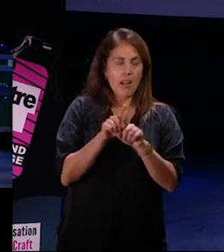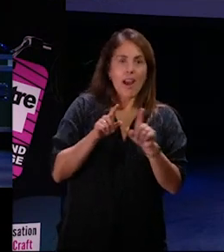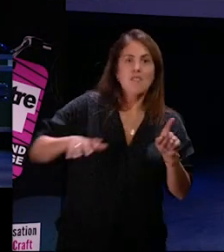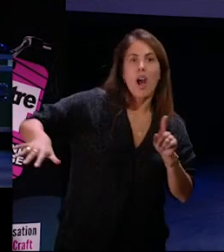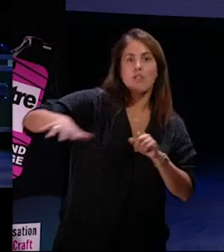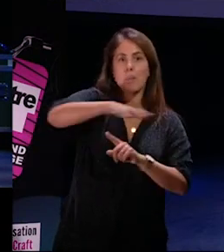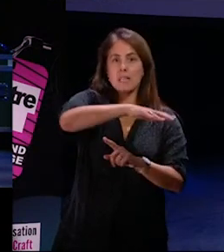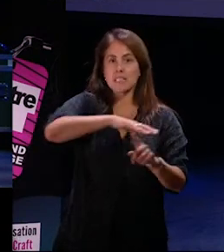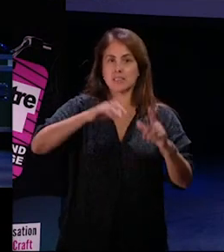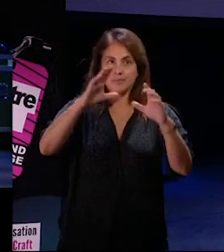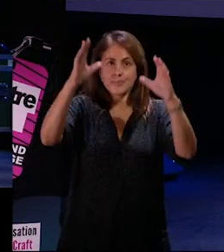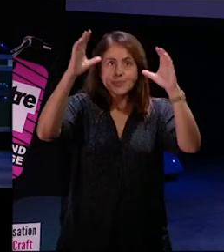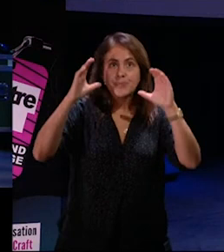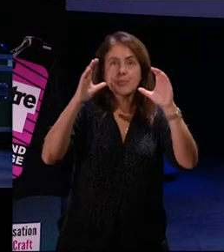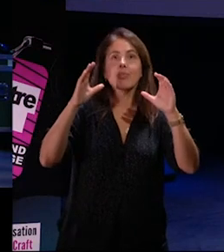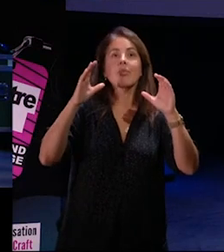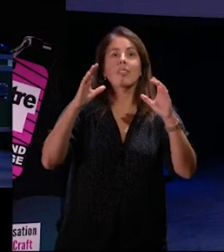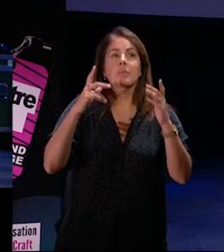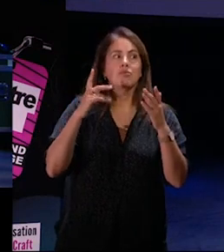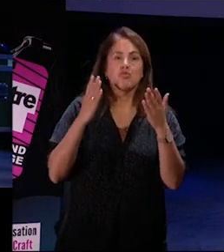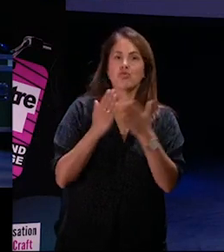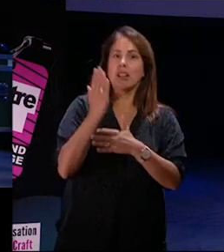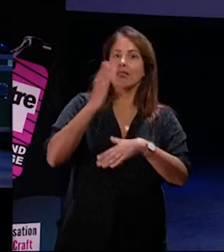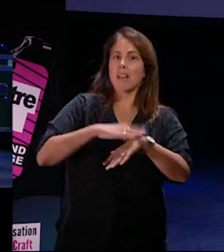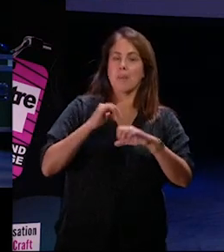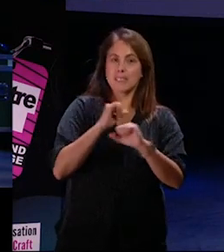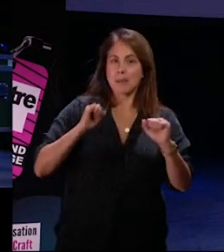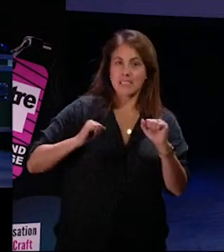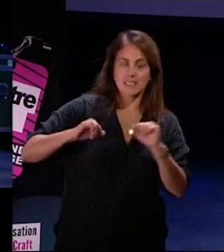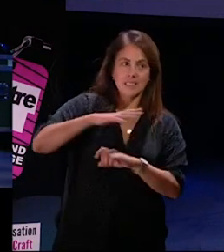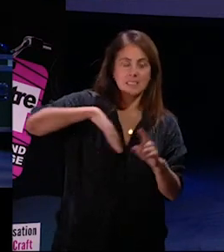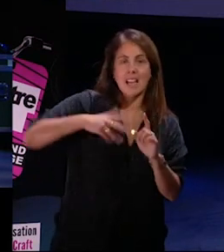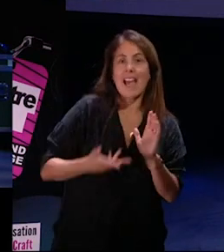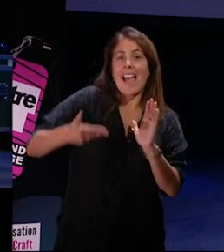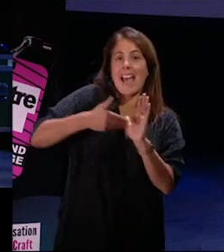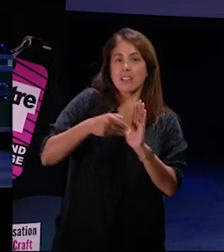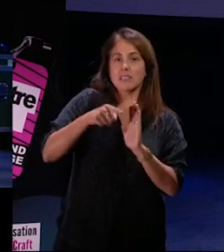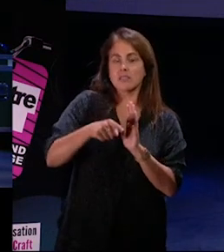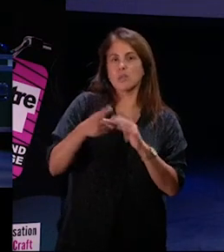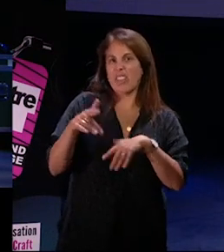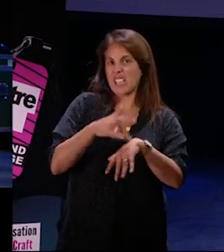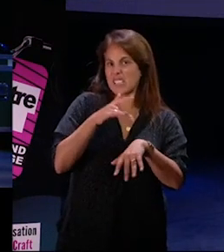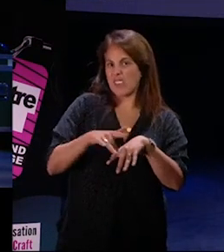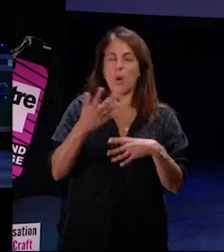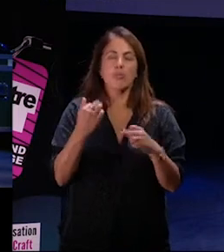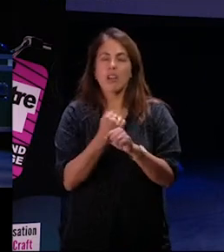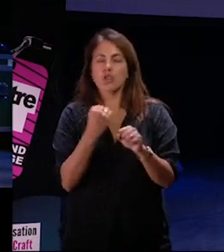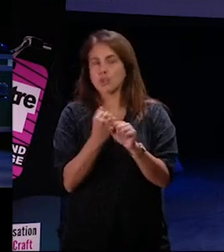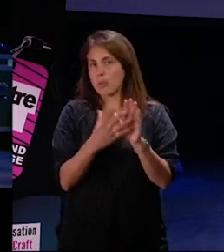effectively is added onto the real-time space that you have within the within the production